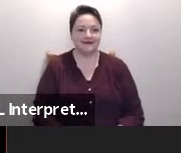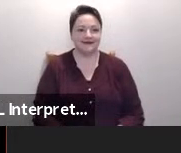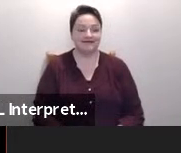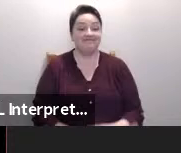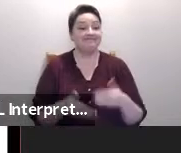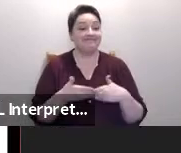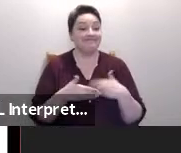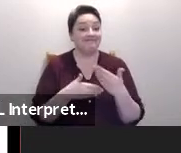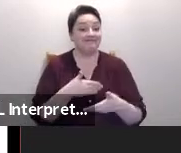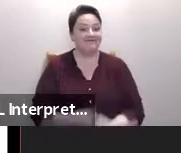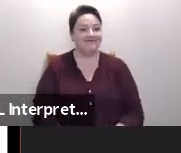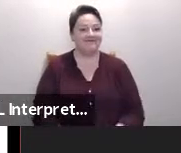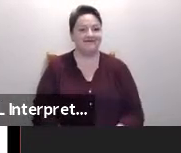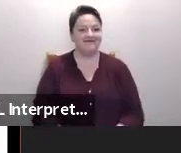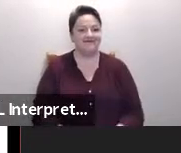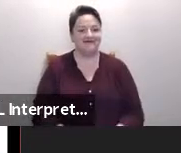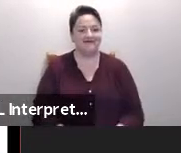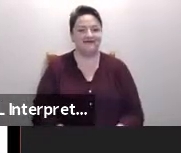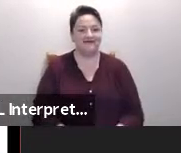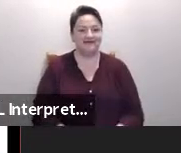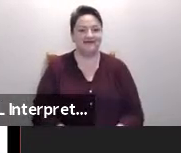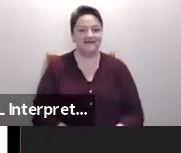Next.